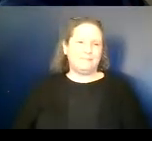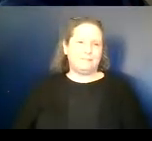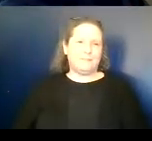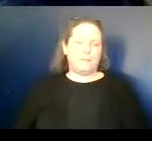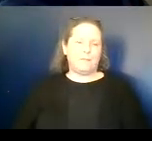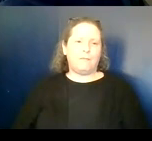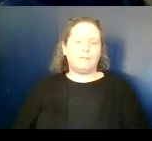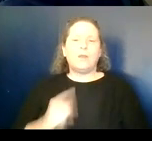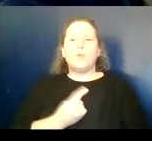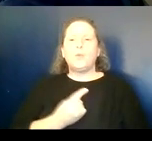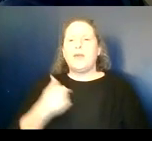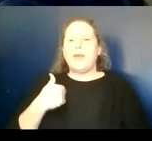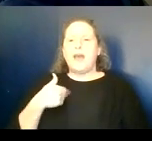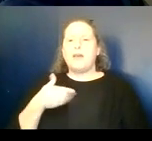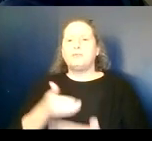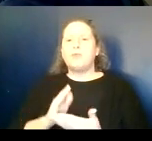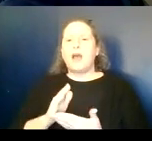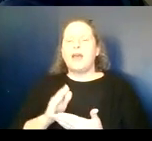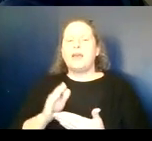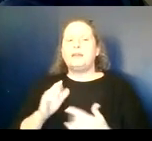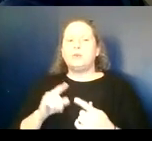We have the right to have